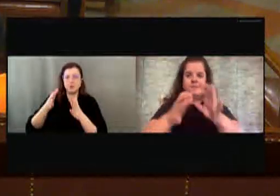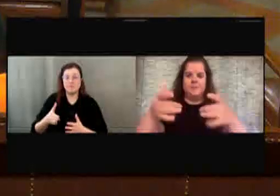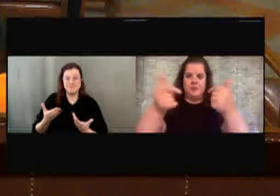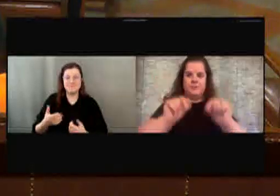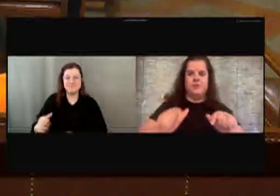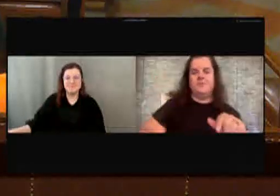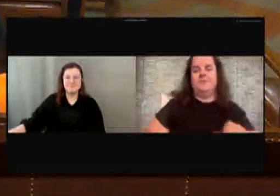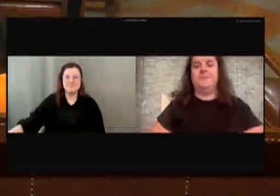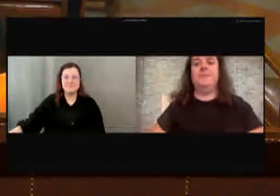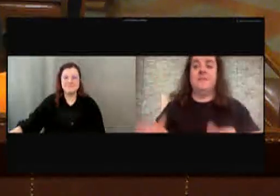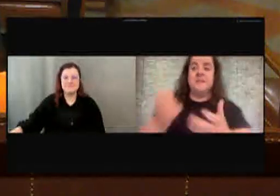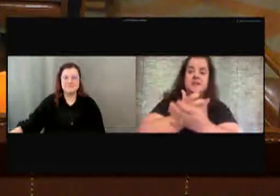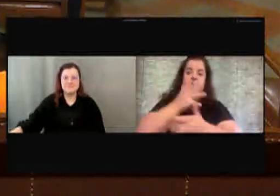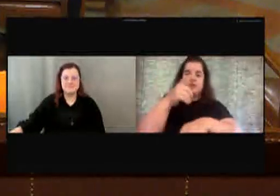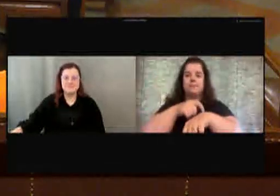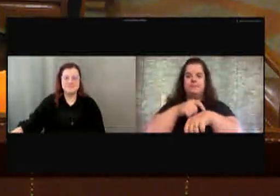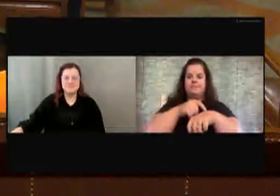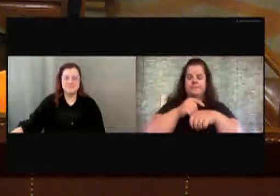Take your time.